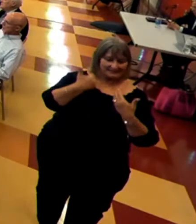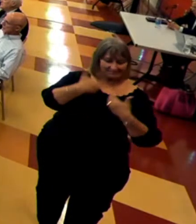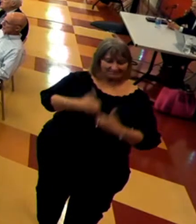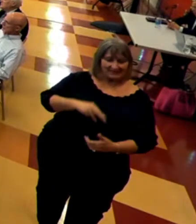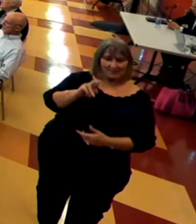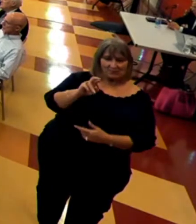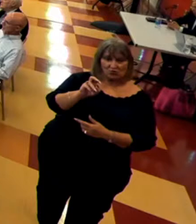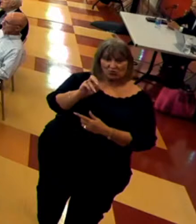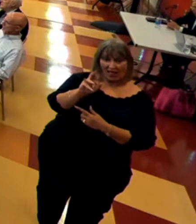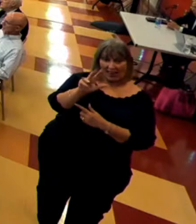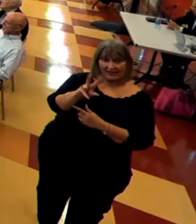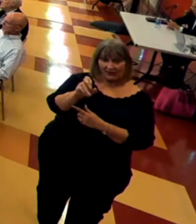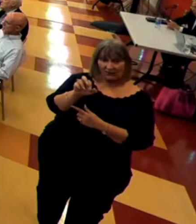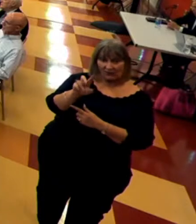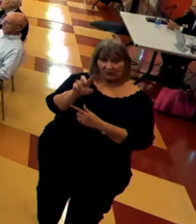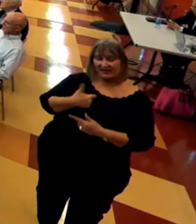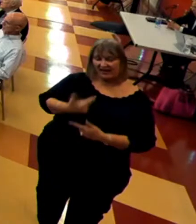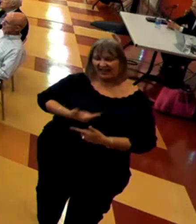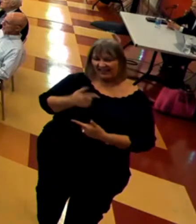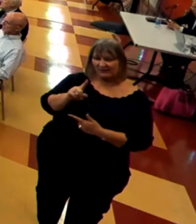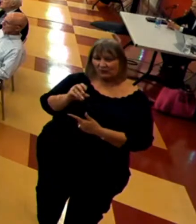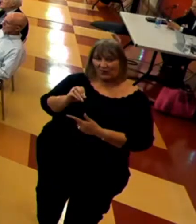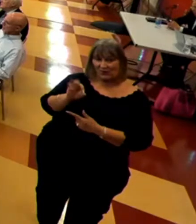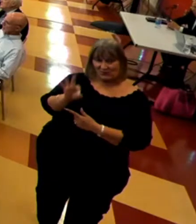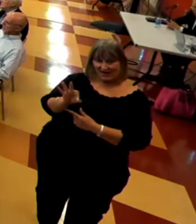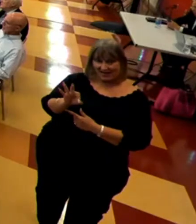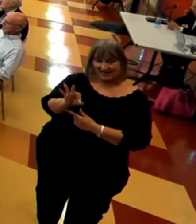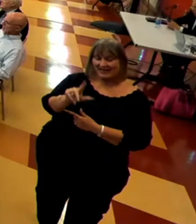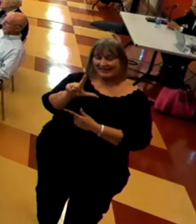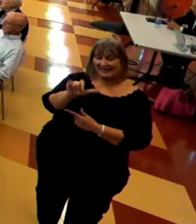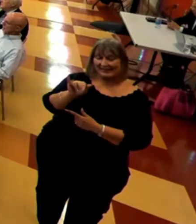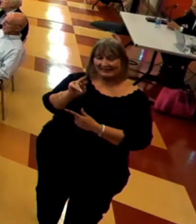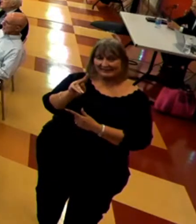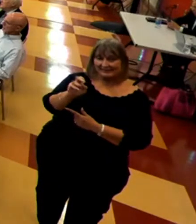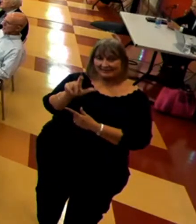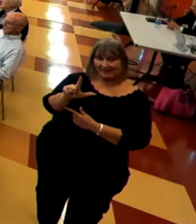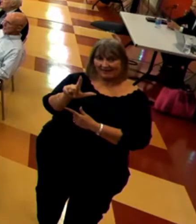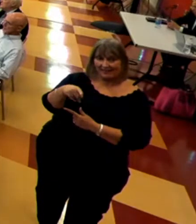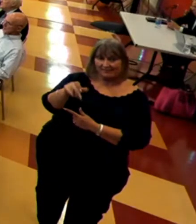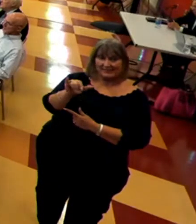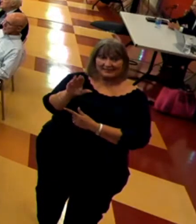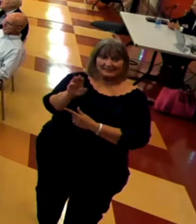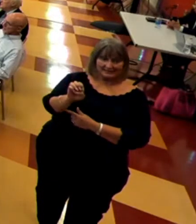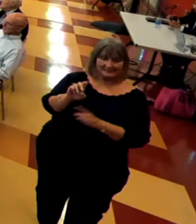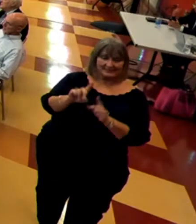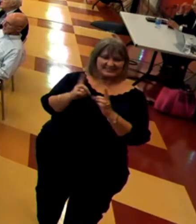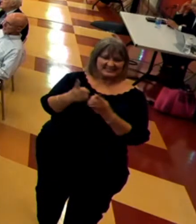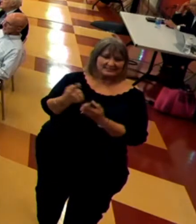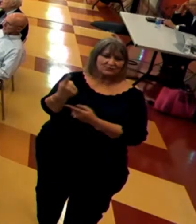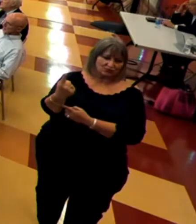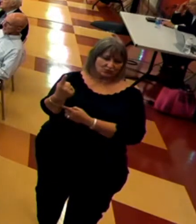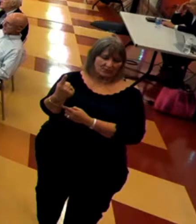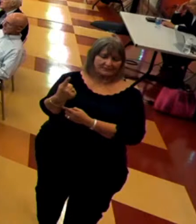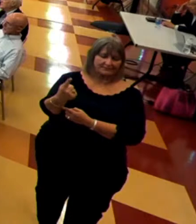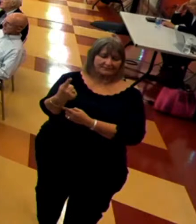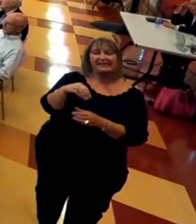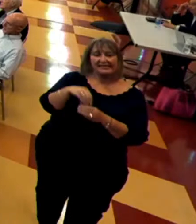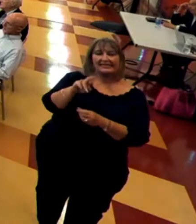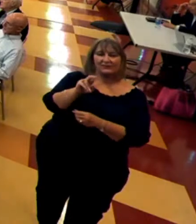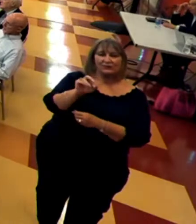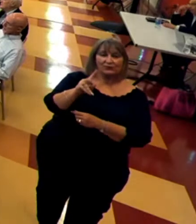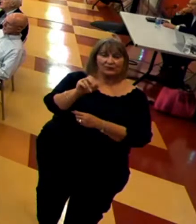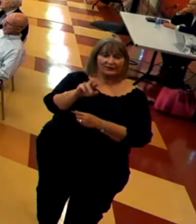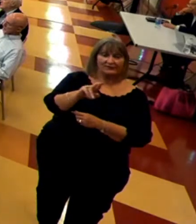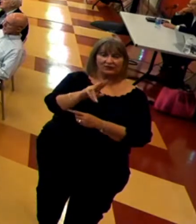live at 109 Lindell Place in the River Road neighborhood in District 1. And I would like to express my support for